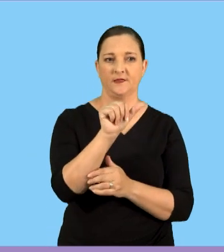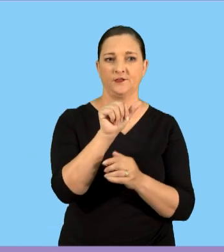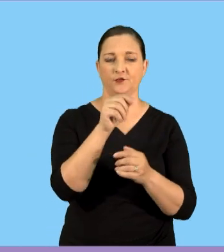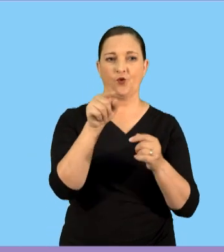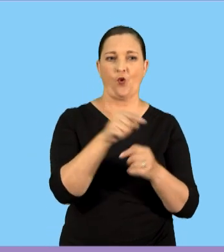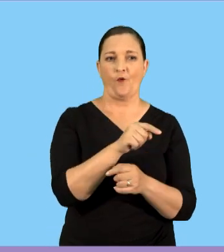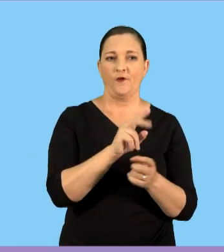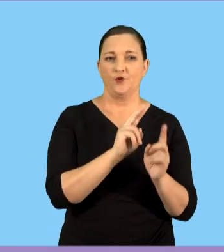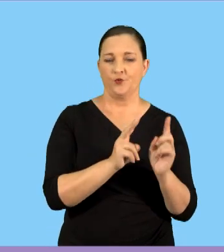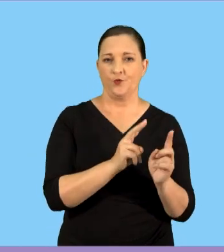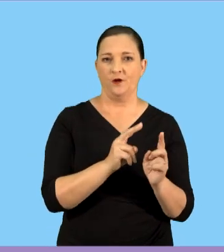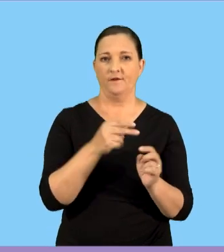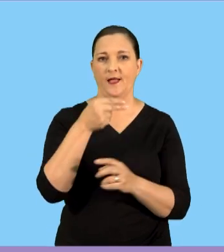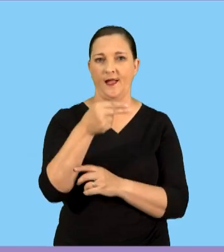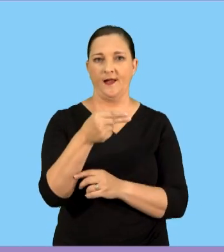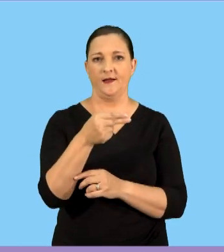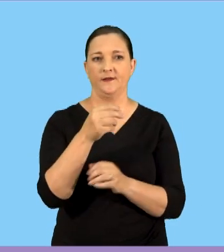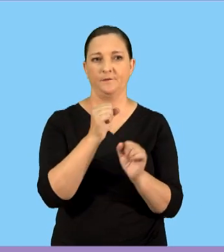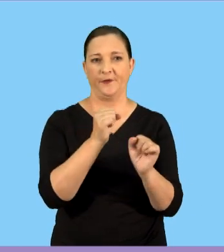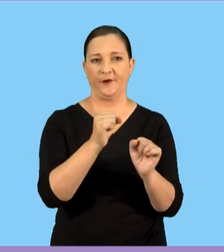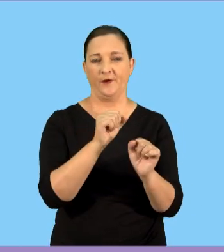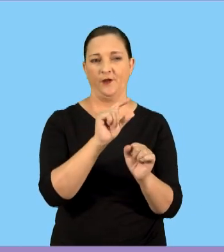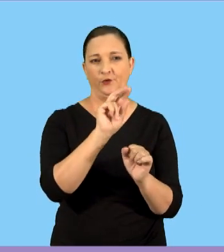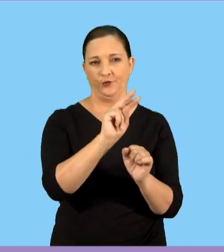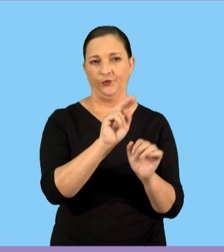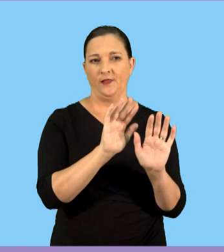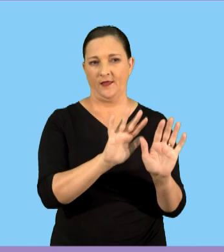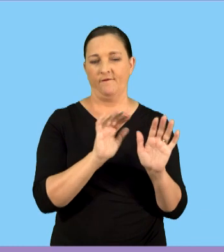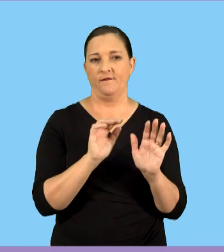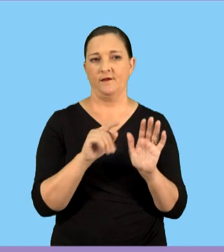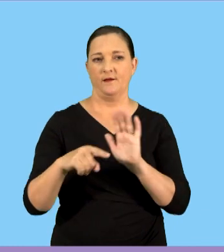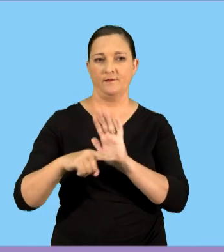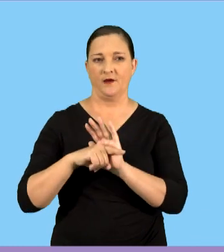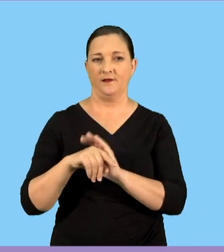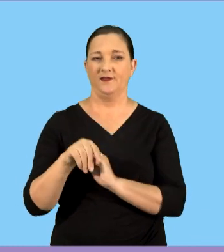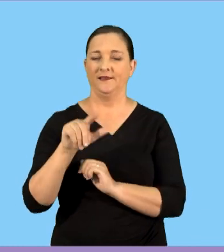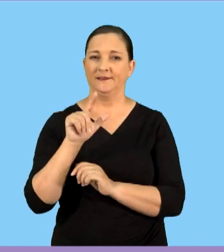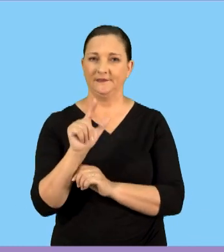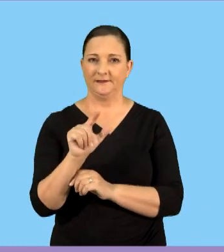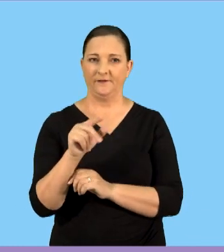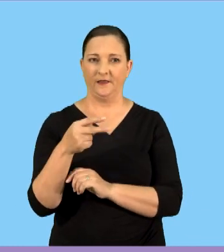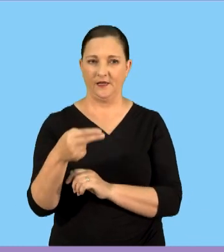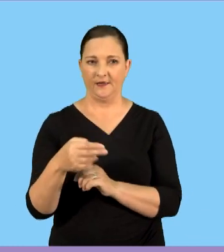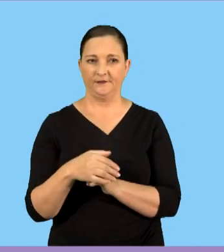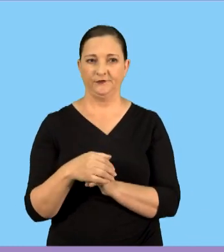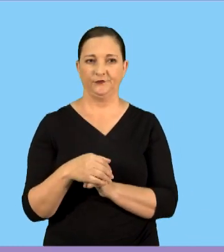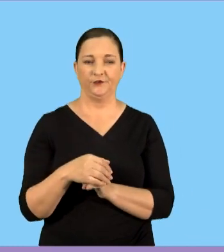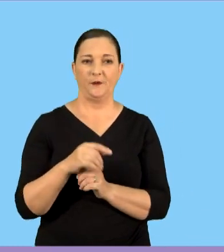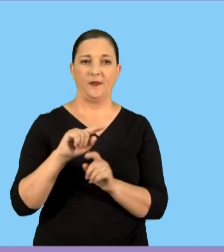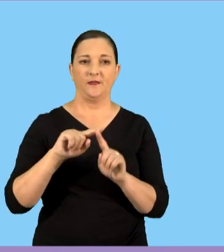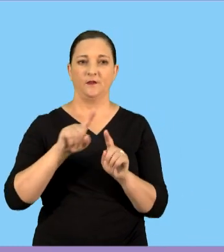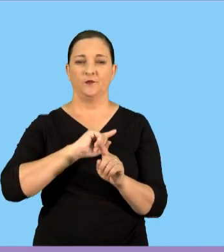6/12. And we leave the variable as it is. Then we are subtracting 1/12 multiplied by 7, that